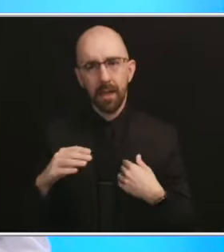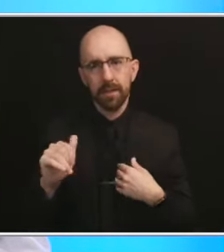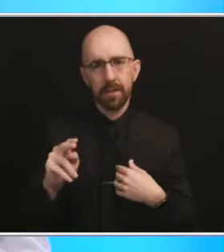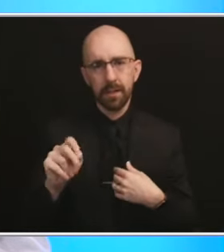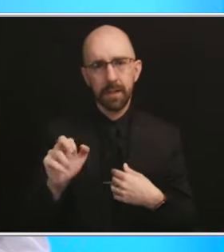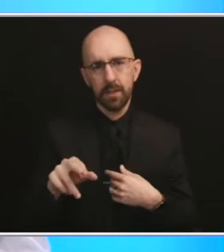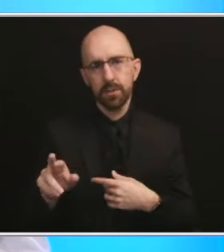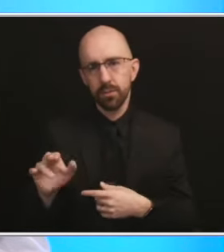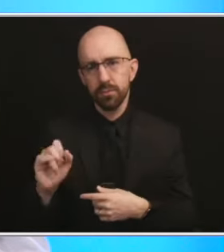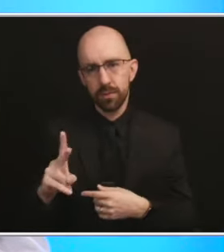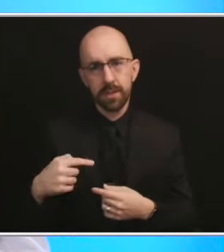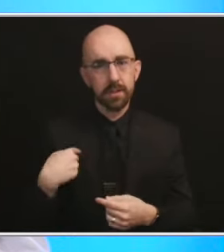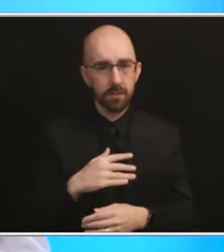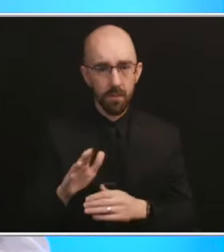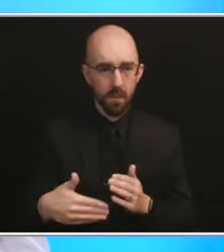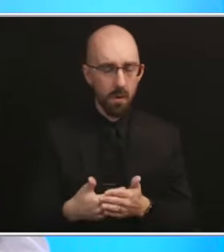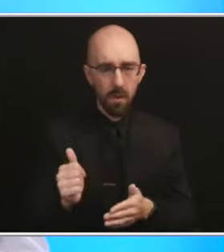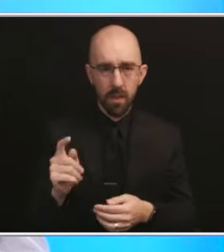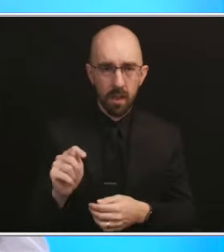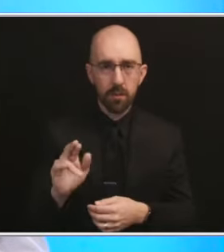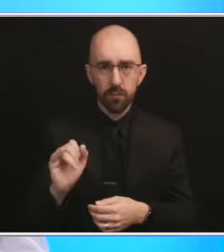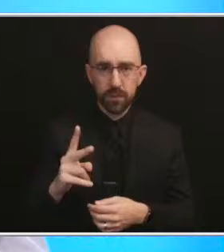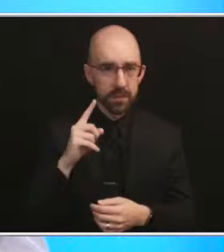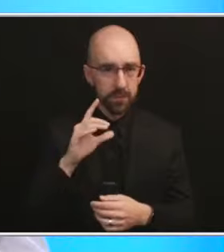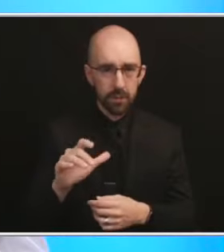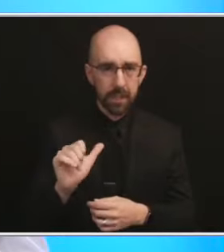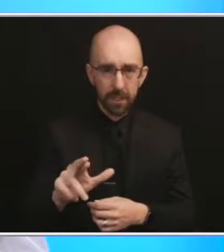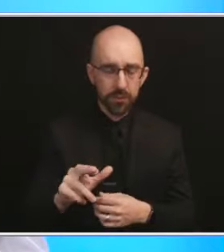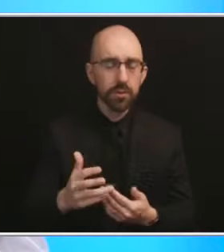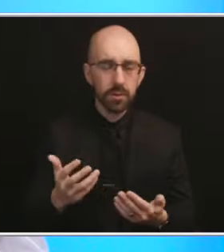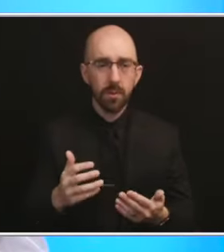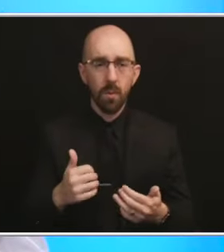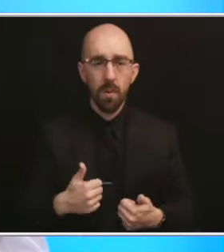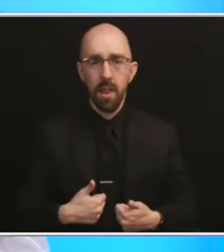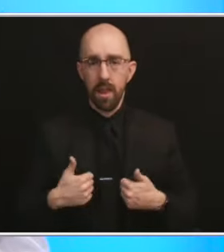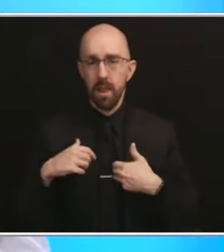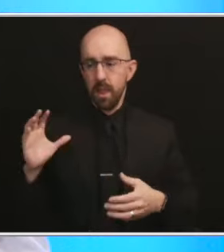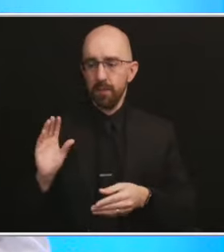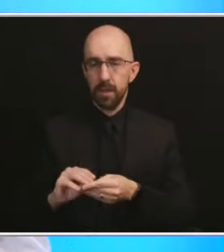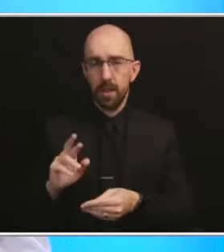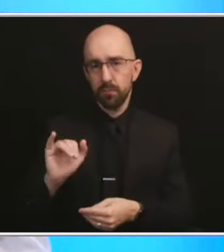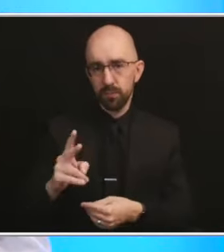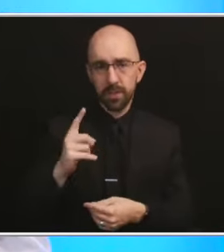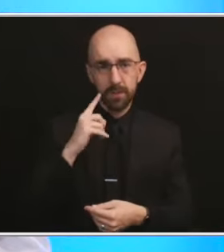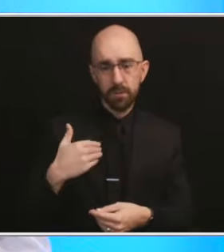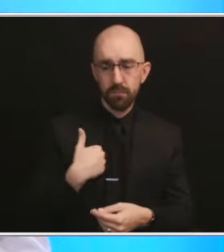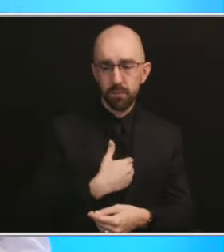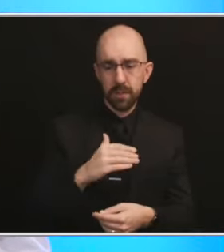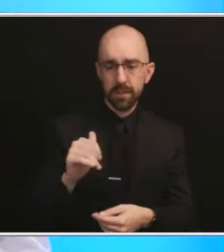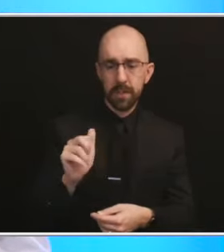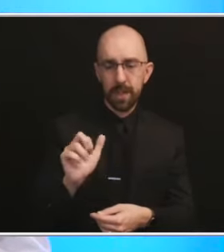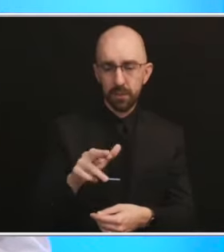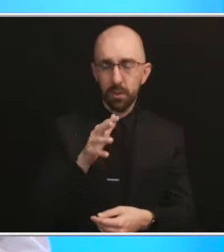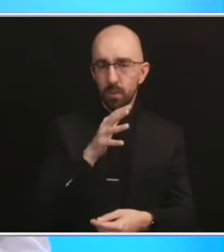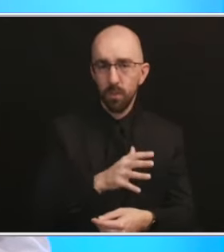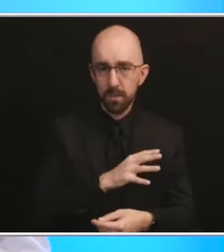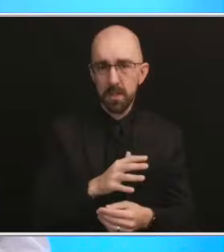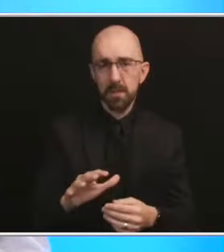all at risk for cancer. So the lifetime risk for breast cancer, for example, in women is